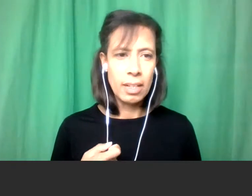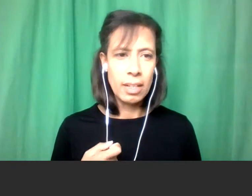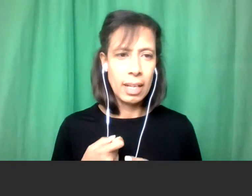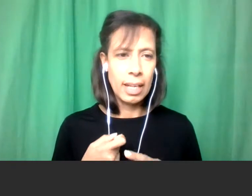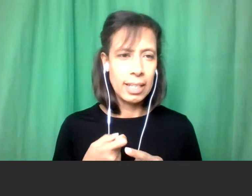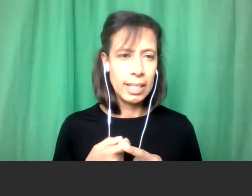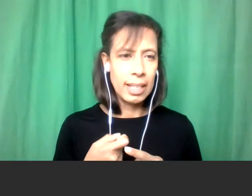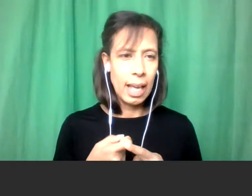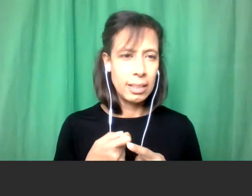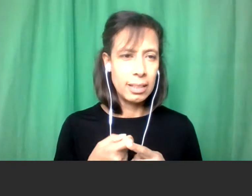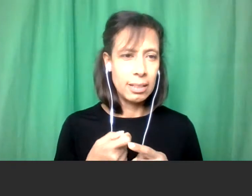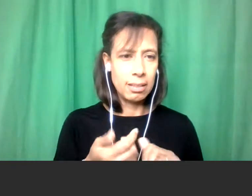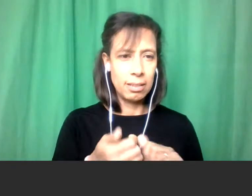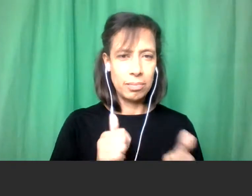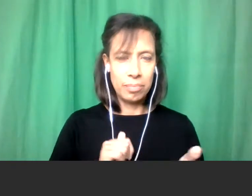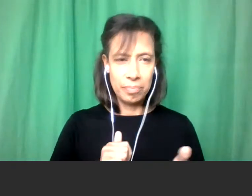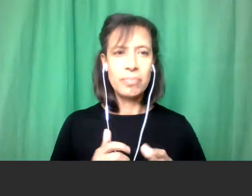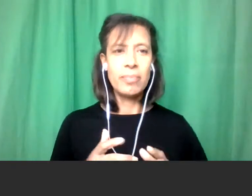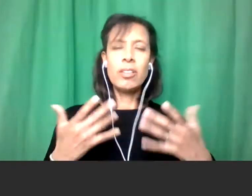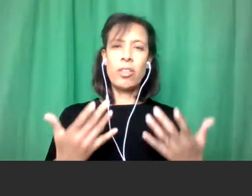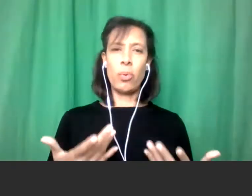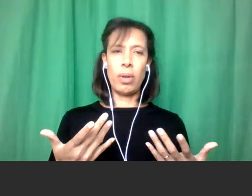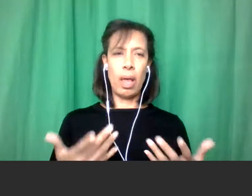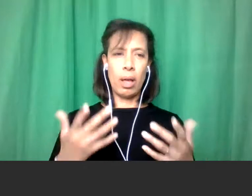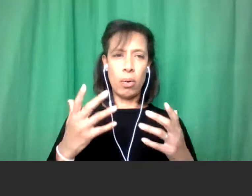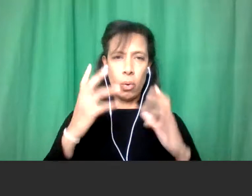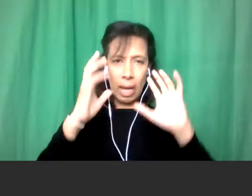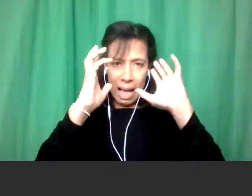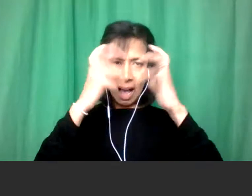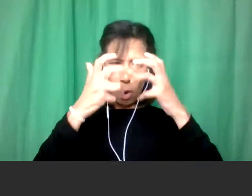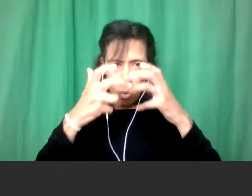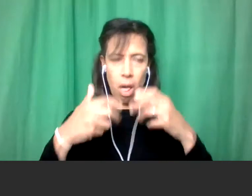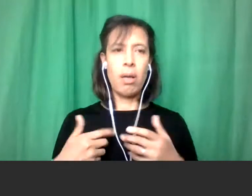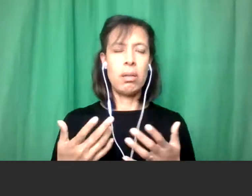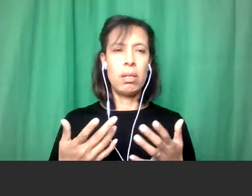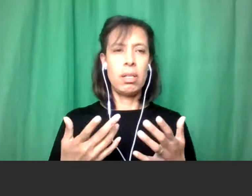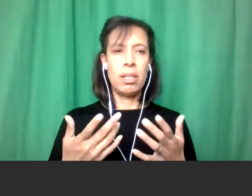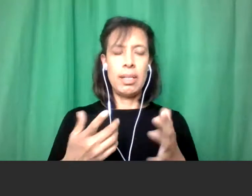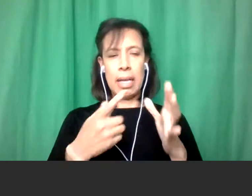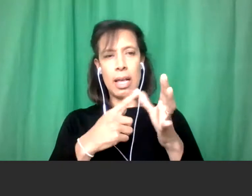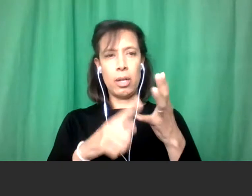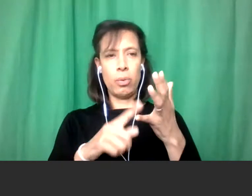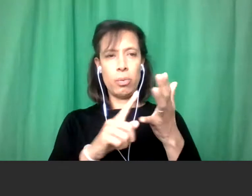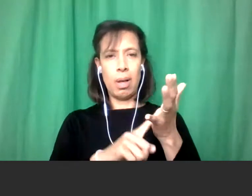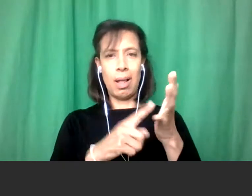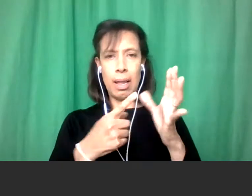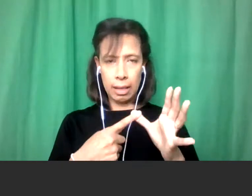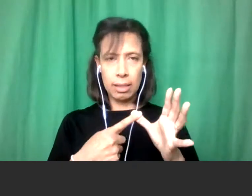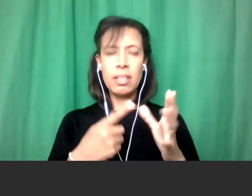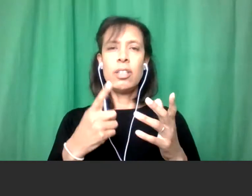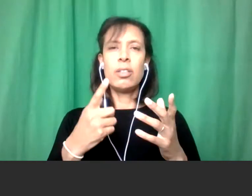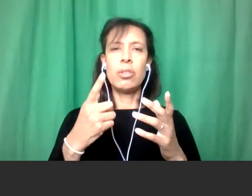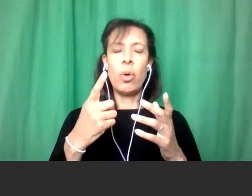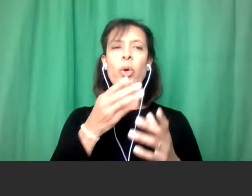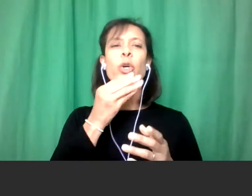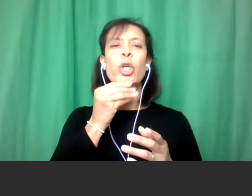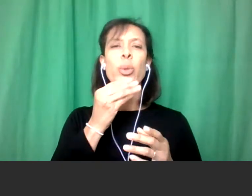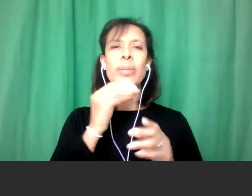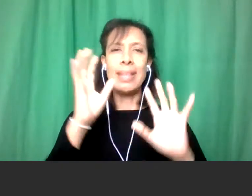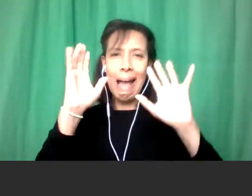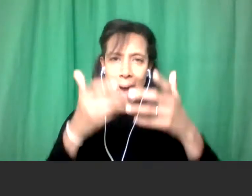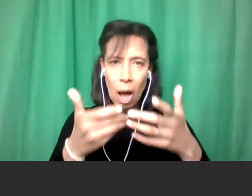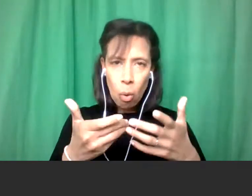That's A-U-L-A, Aula. It's a platform that we are using instead of Moodle. So all the